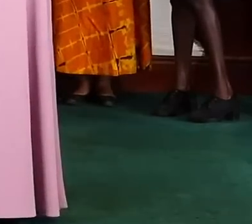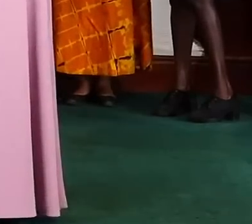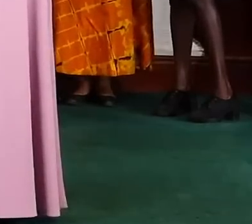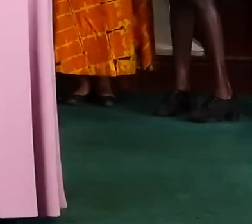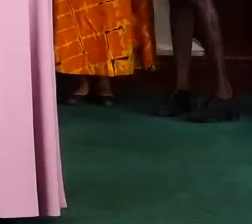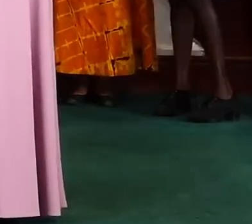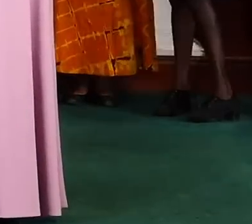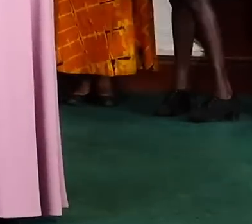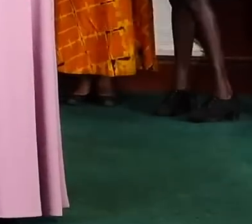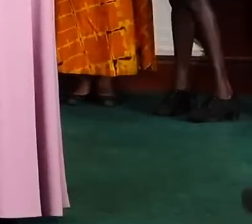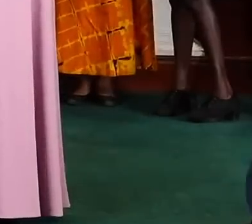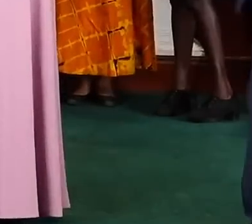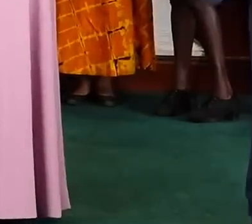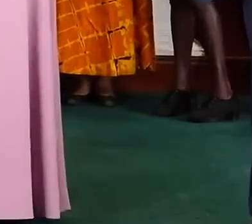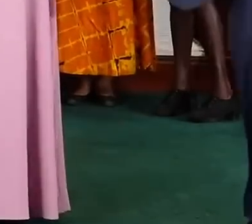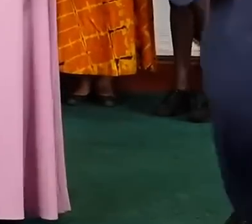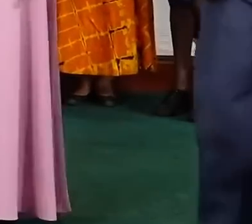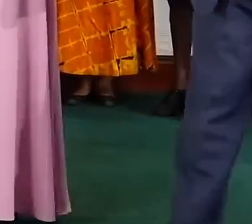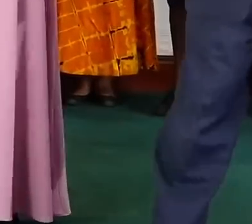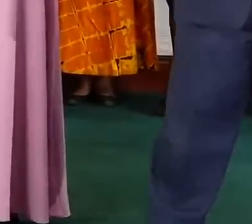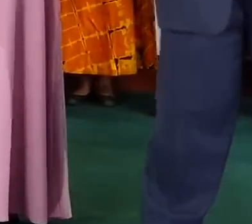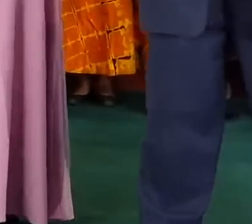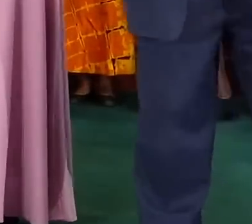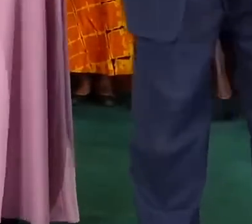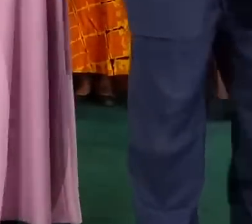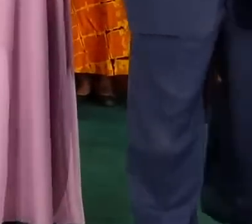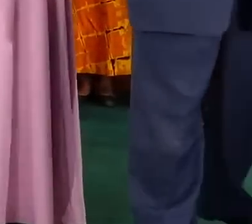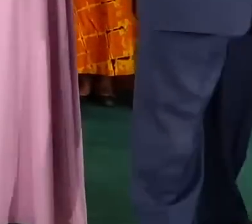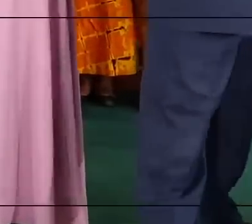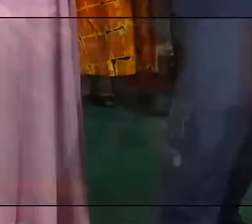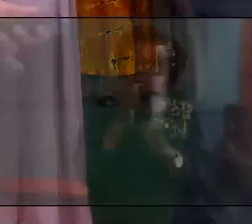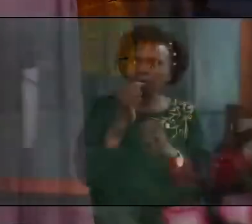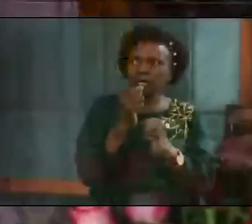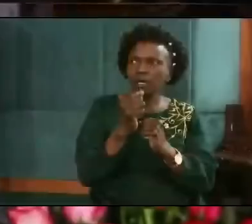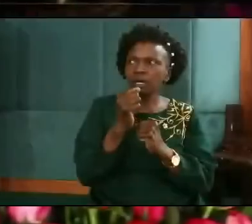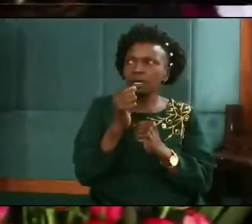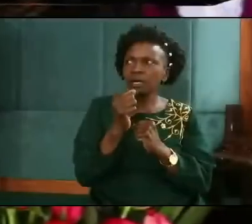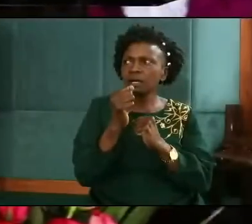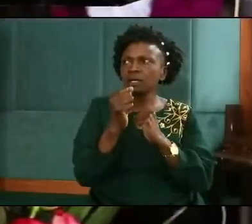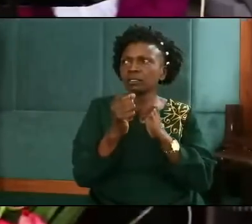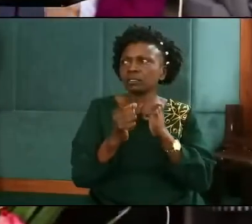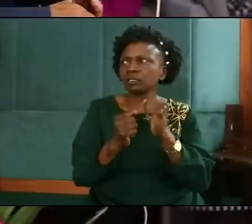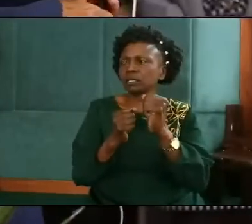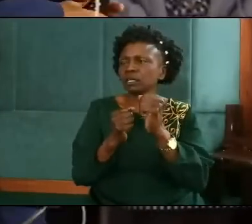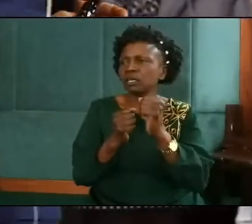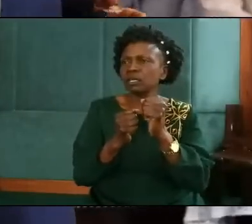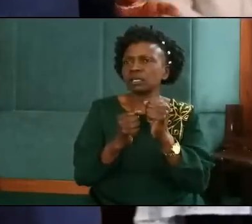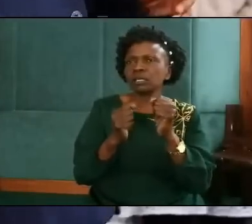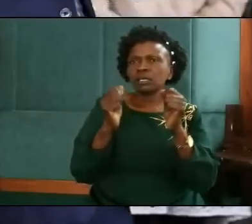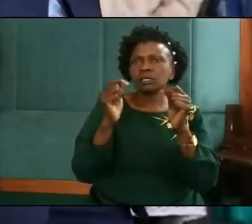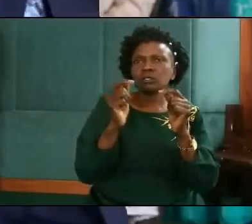They're still coming. They're still coming. We're marching. They're still coming. We're marching.